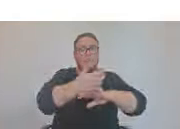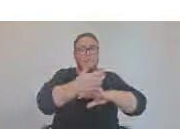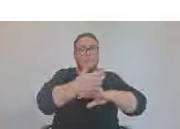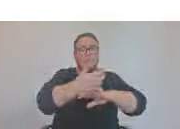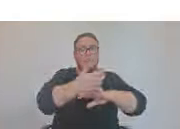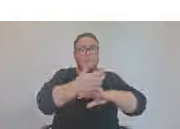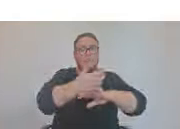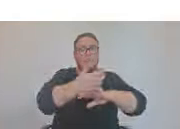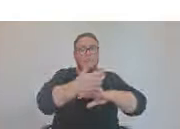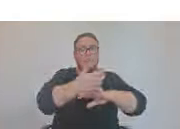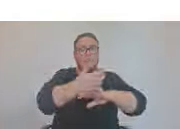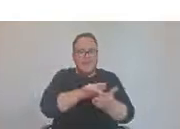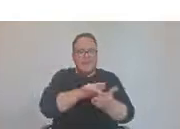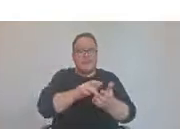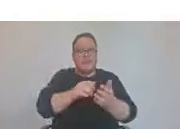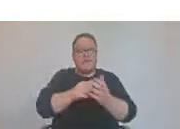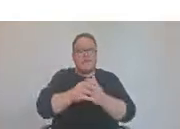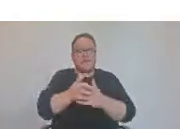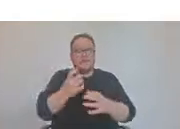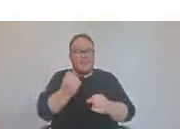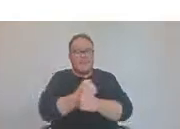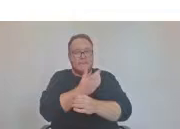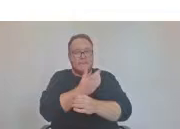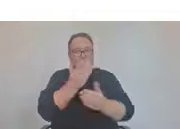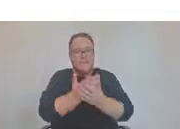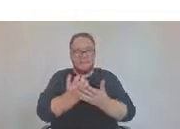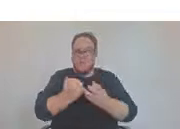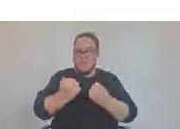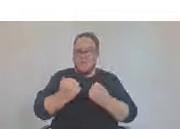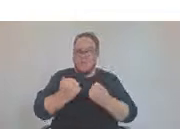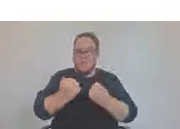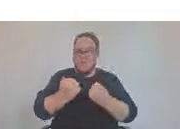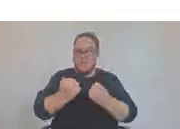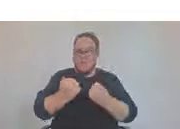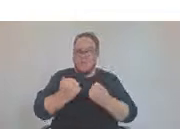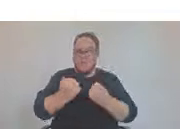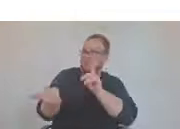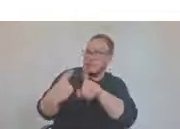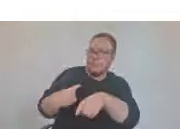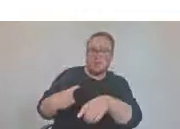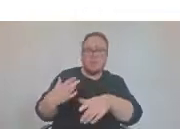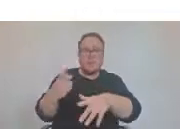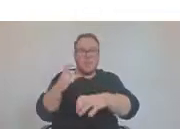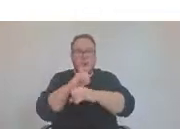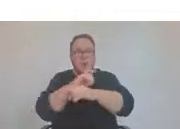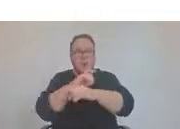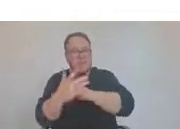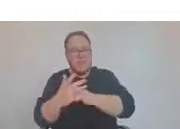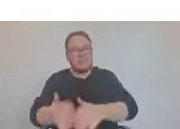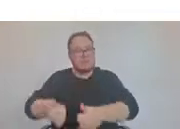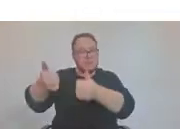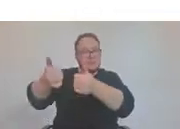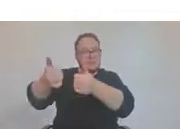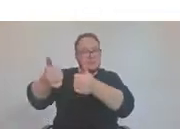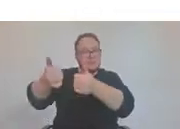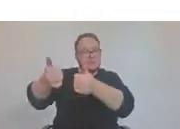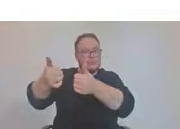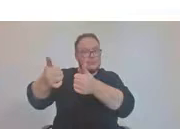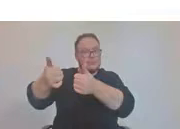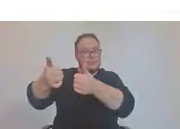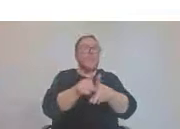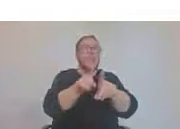system helped us to manage the major incident in terms of our response, establishing cells to look at things like care homes,